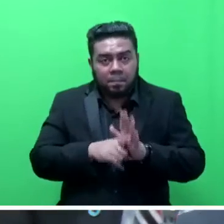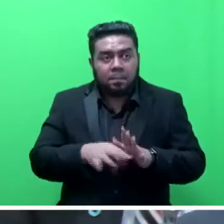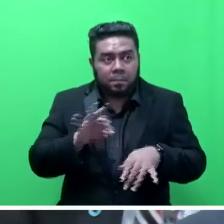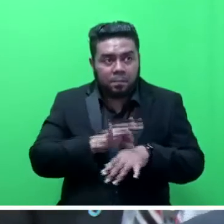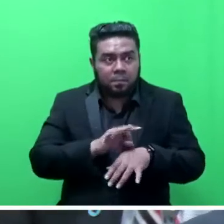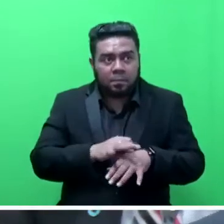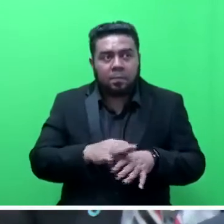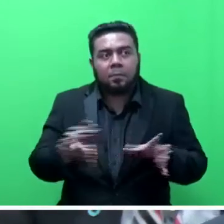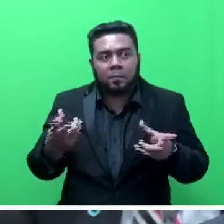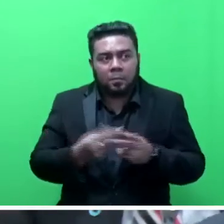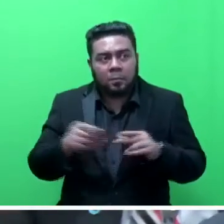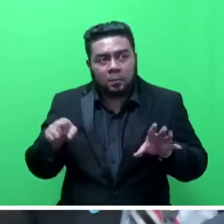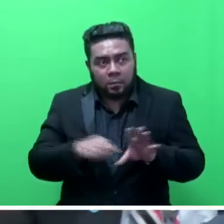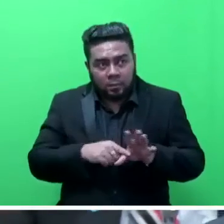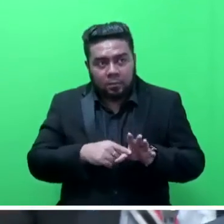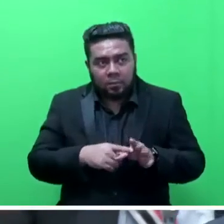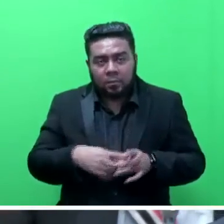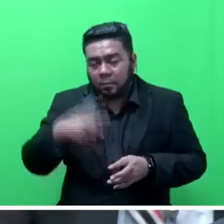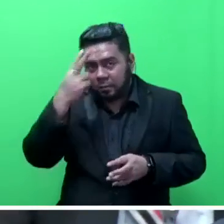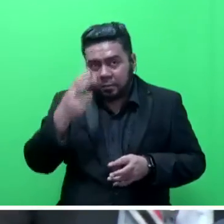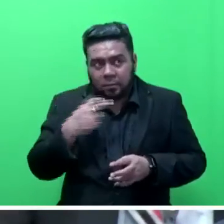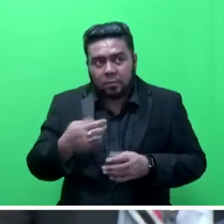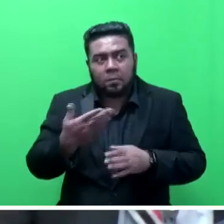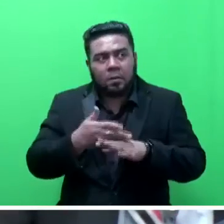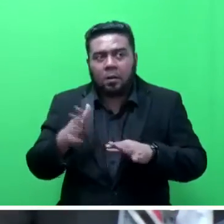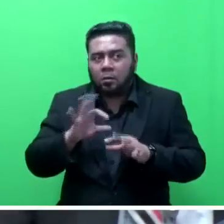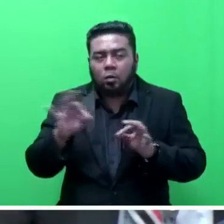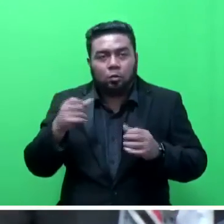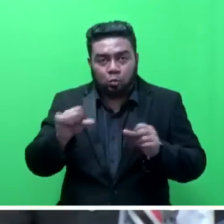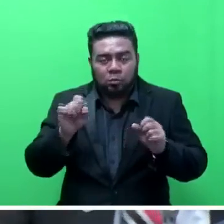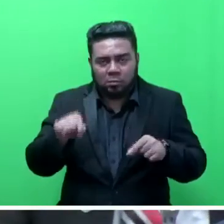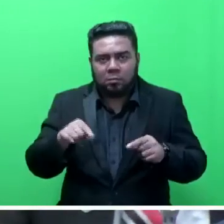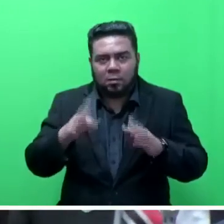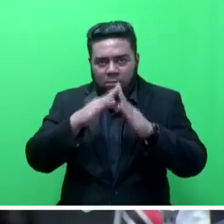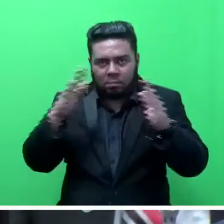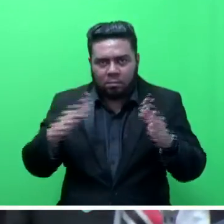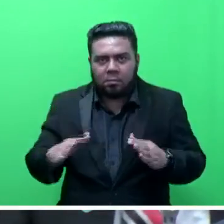domain, which includes the old, now not used McGusty building. Thank you, sir.